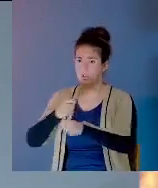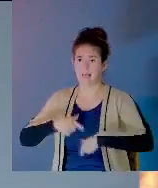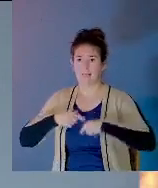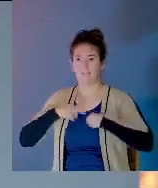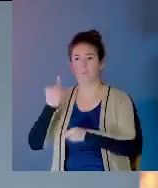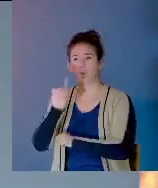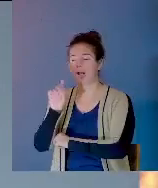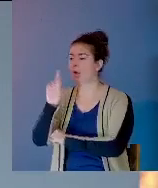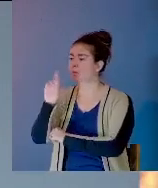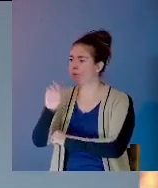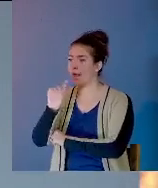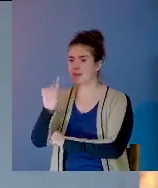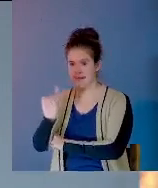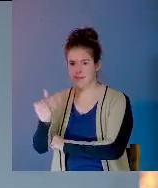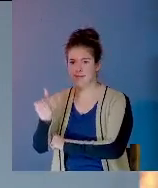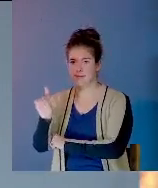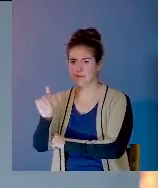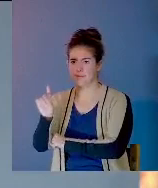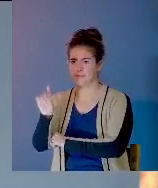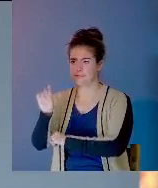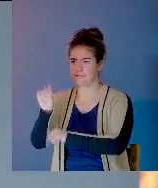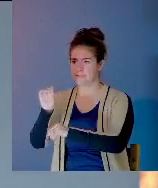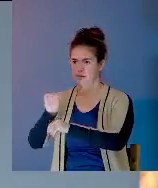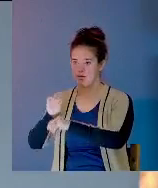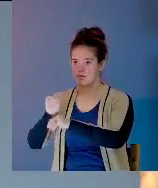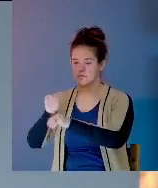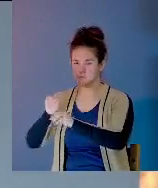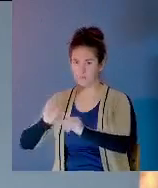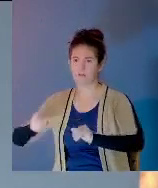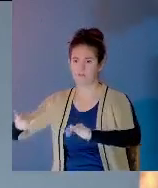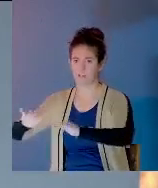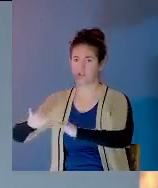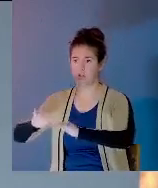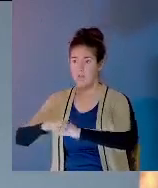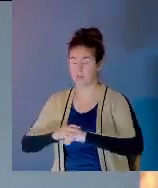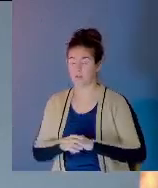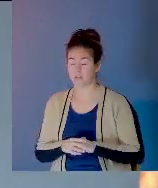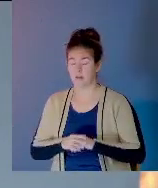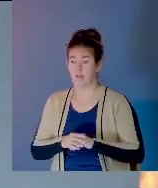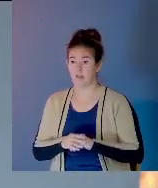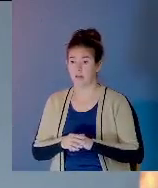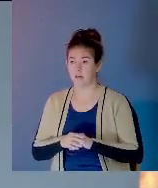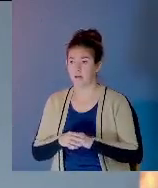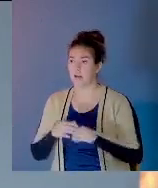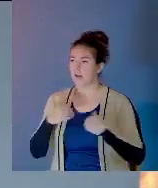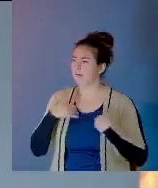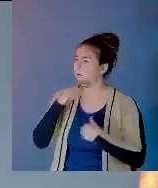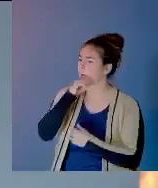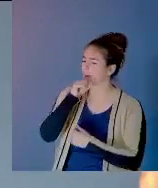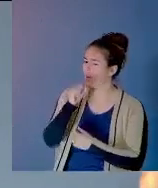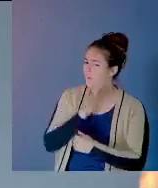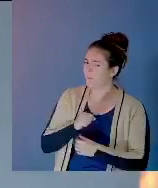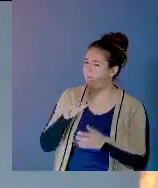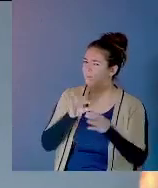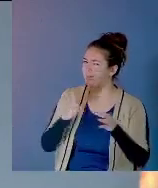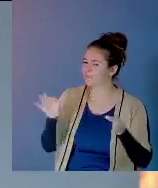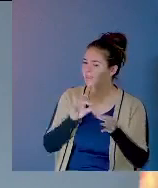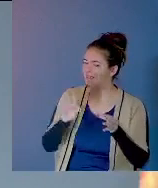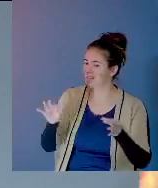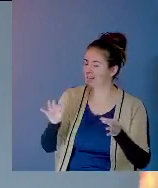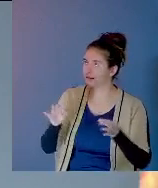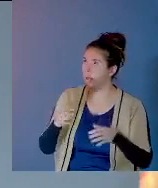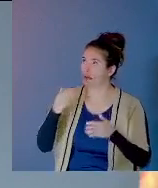old saying that, thank you, Mother Earth, for a solid foundation,